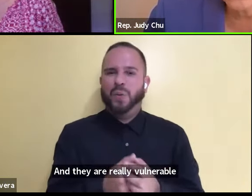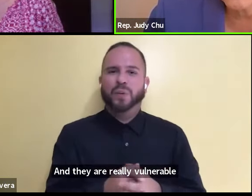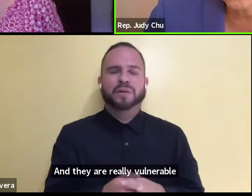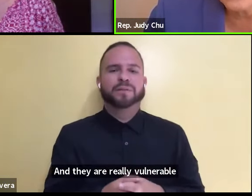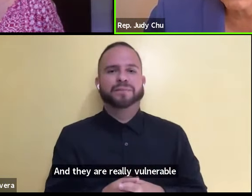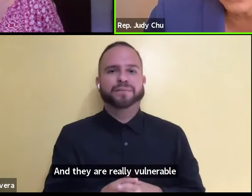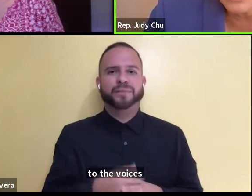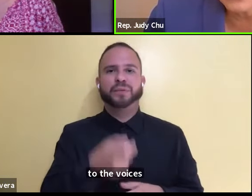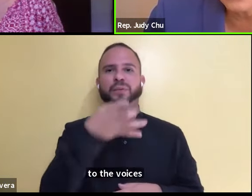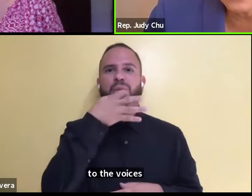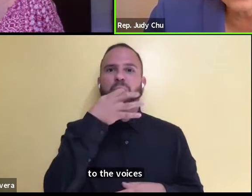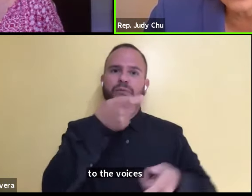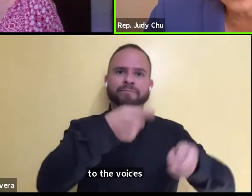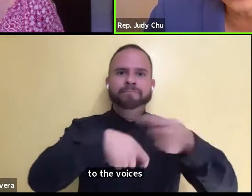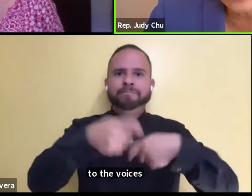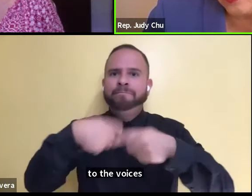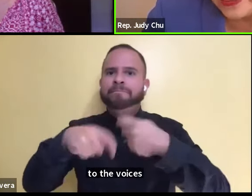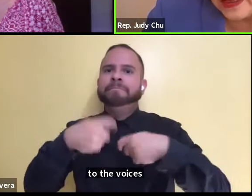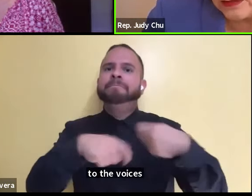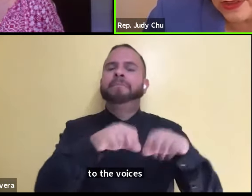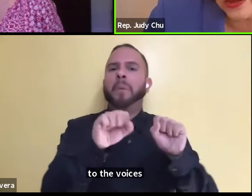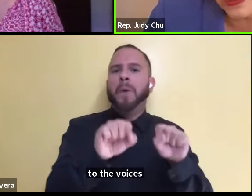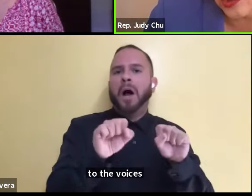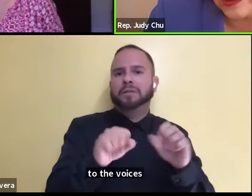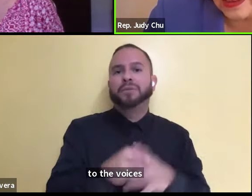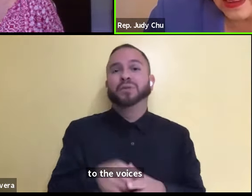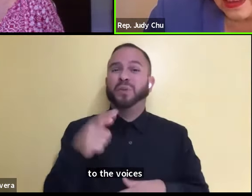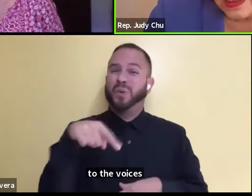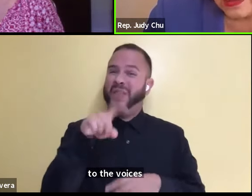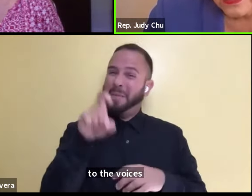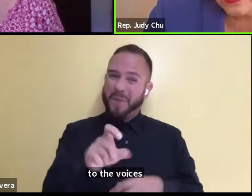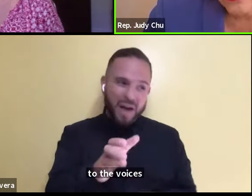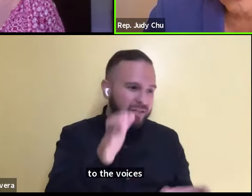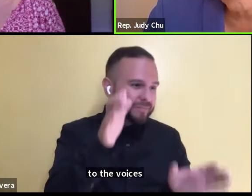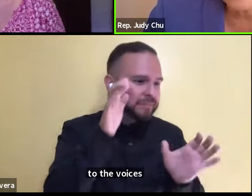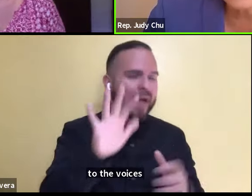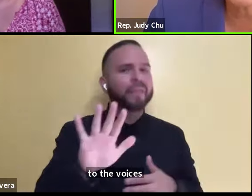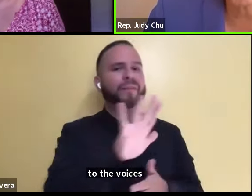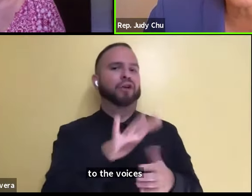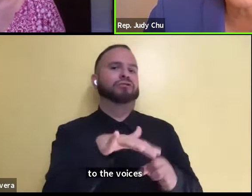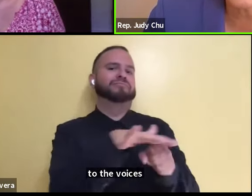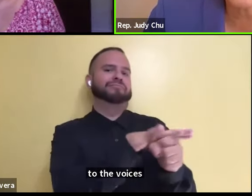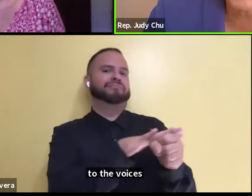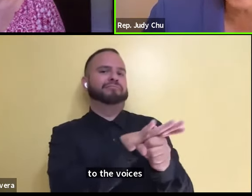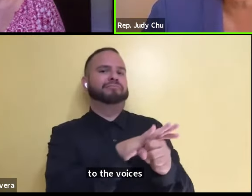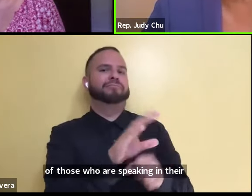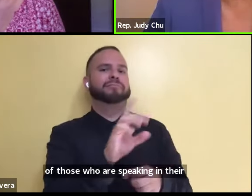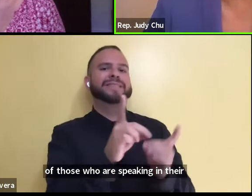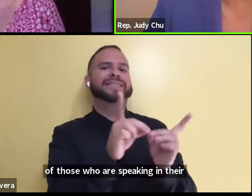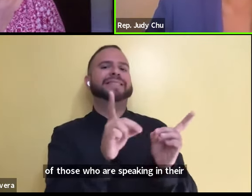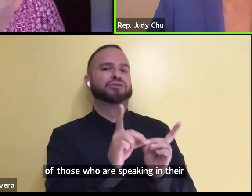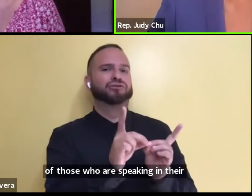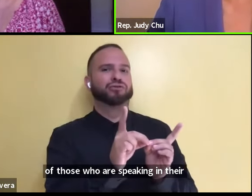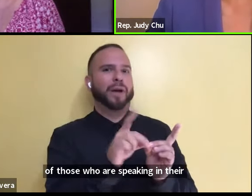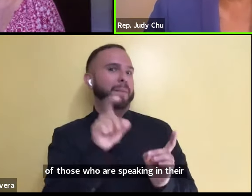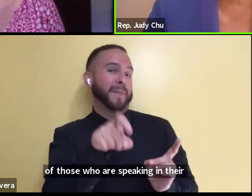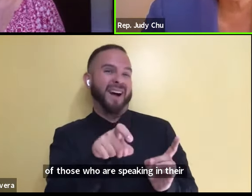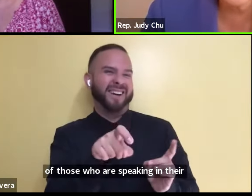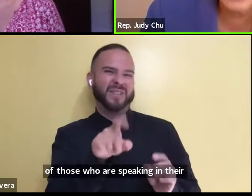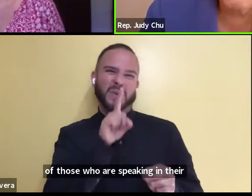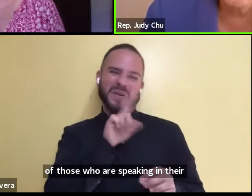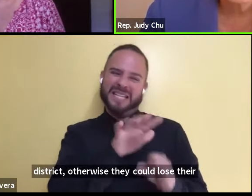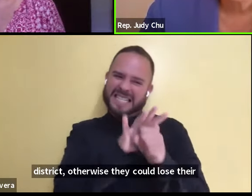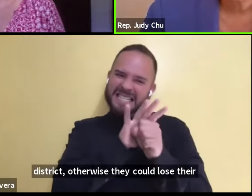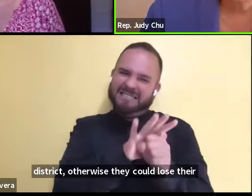of those who are speaking in their district. Otherwise, they could lose their elections. So it's especially putting pressure